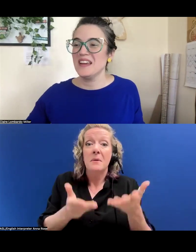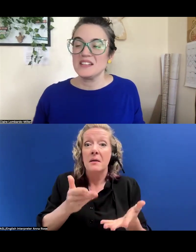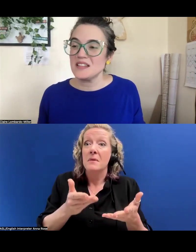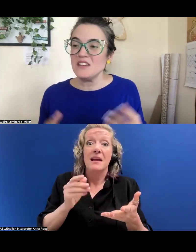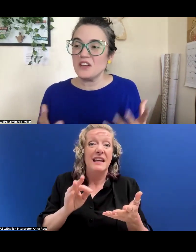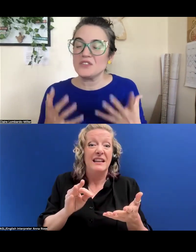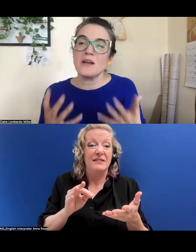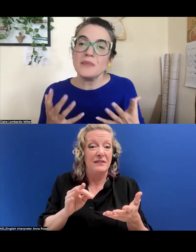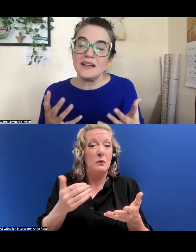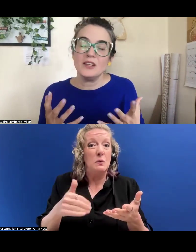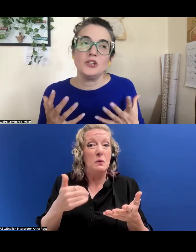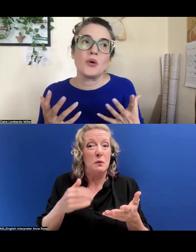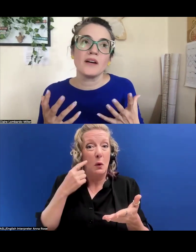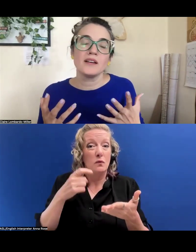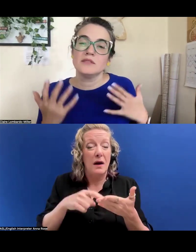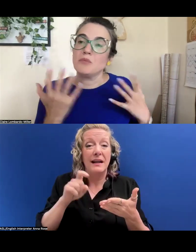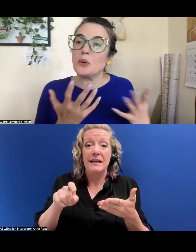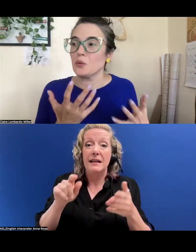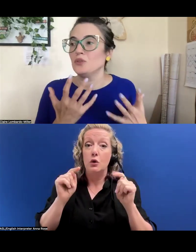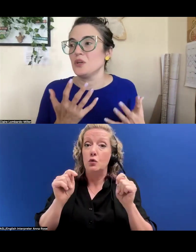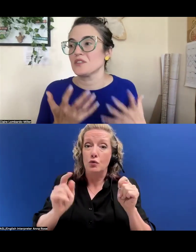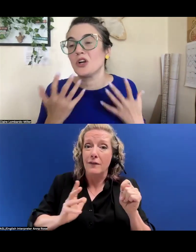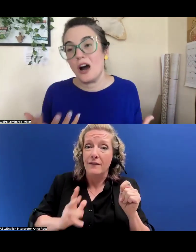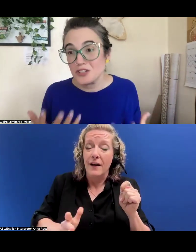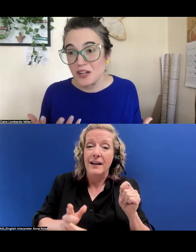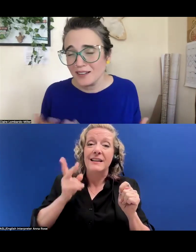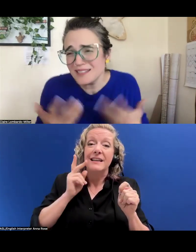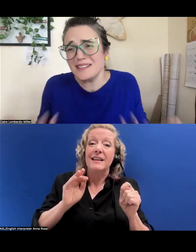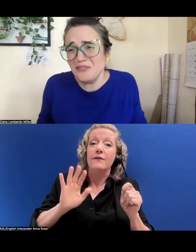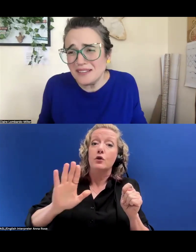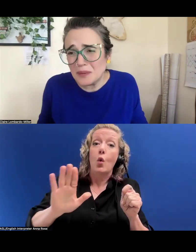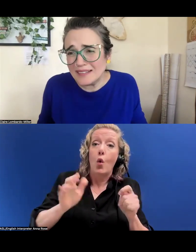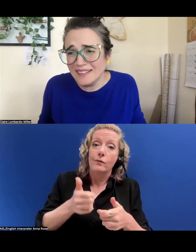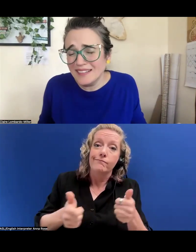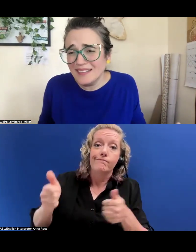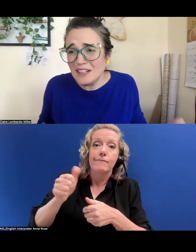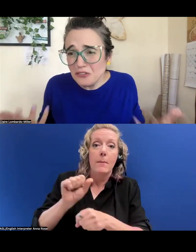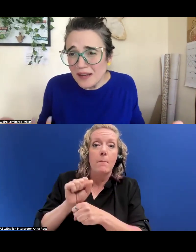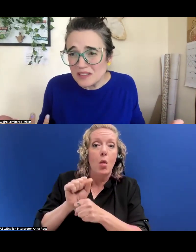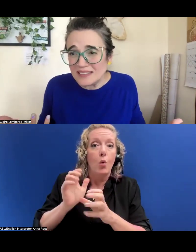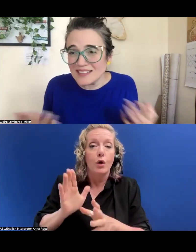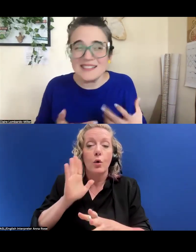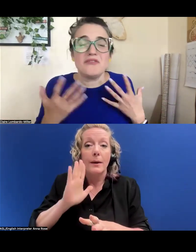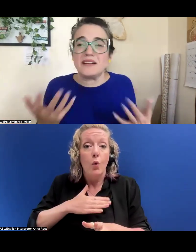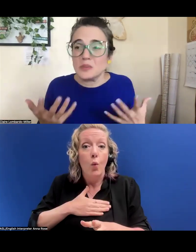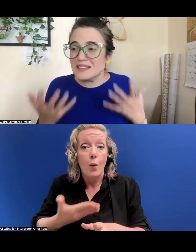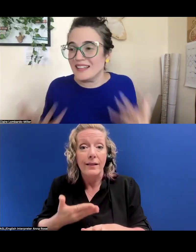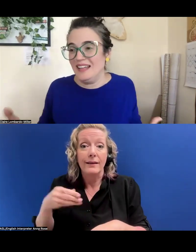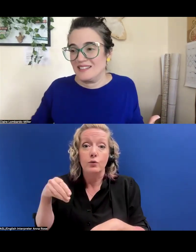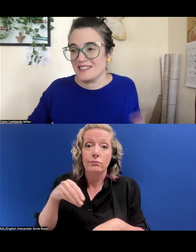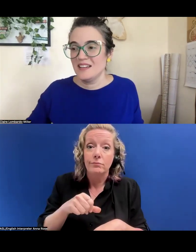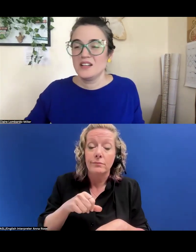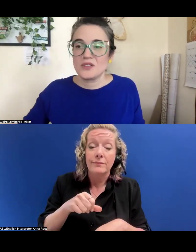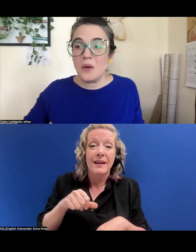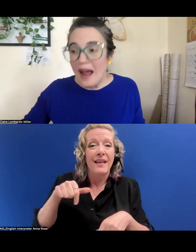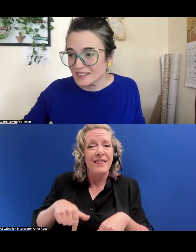something. See if there's something your employer will do as a cost share. This is an investment in your families. This is an investment in the